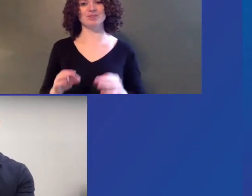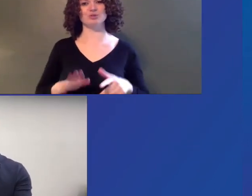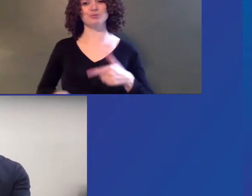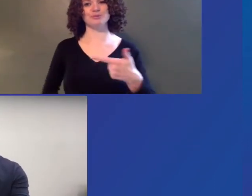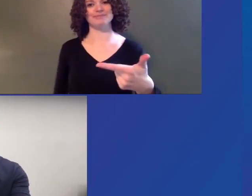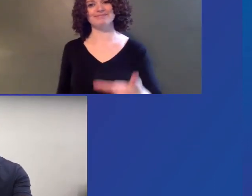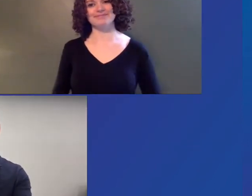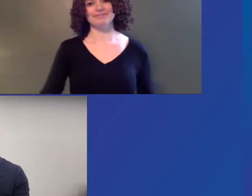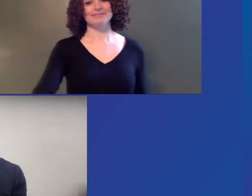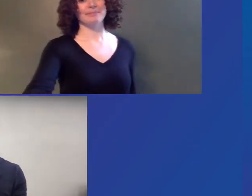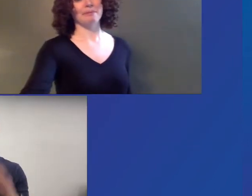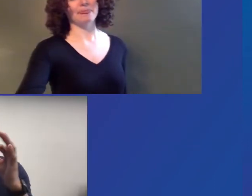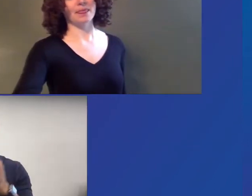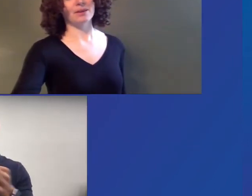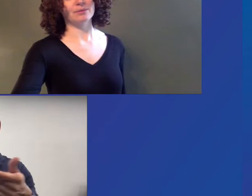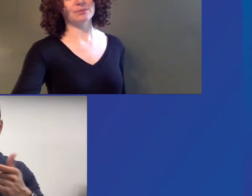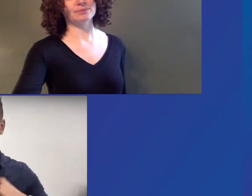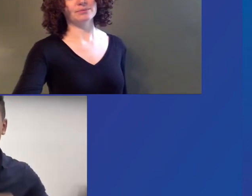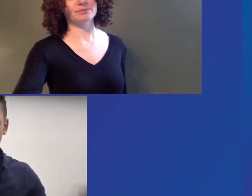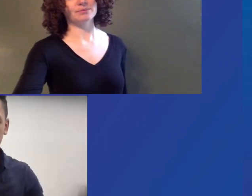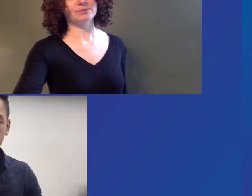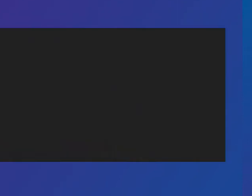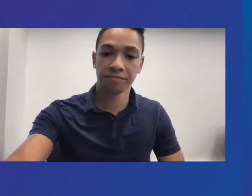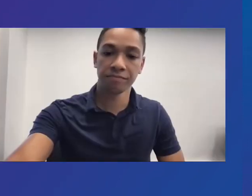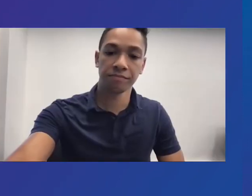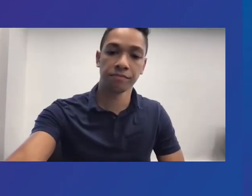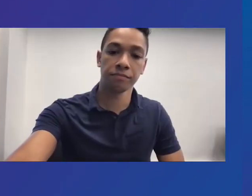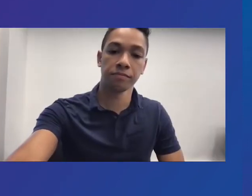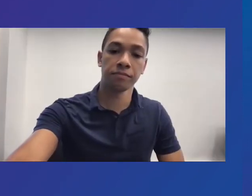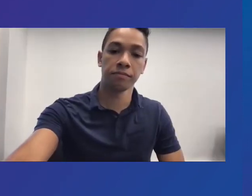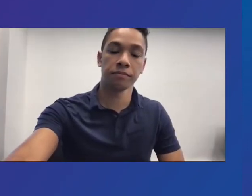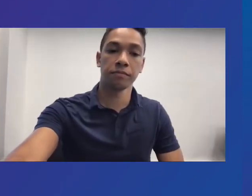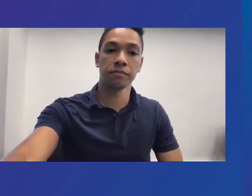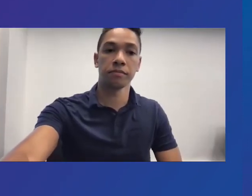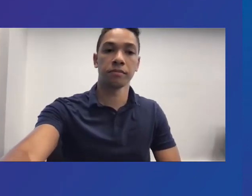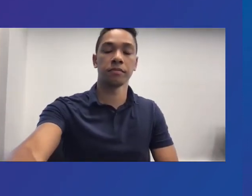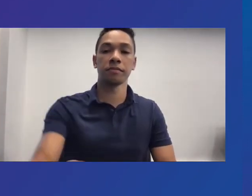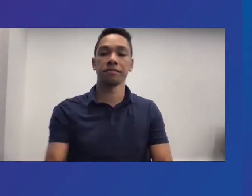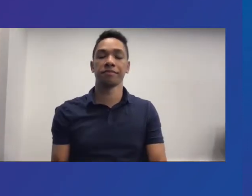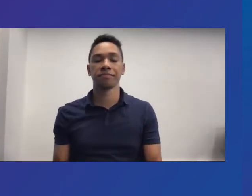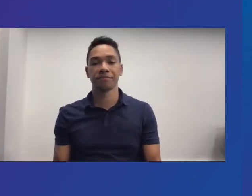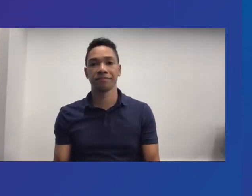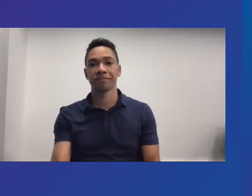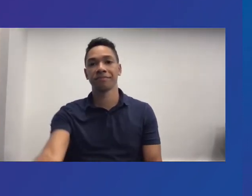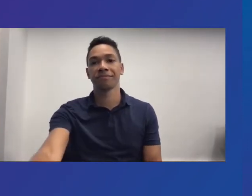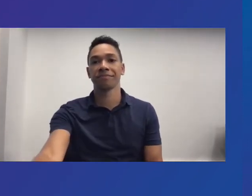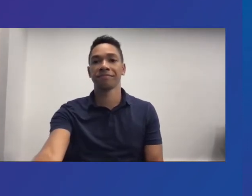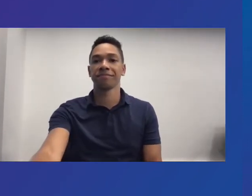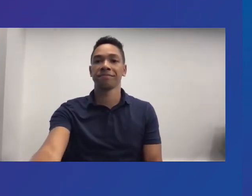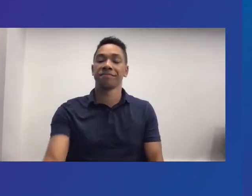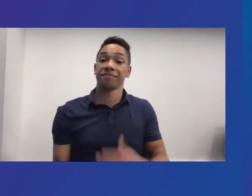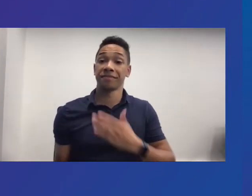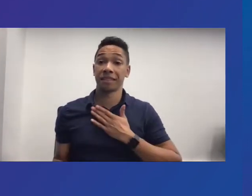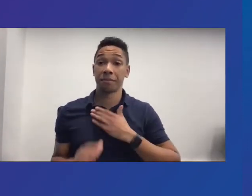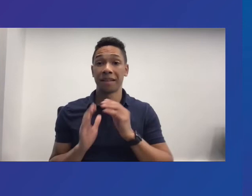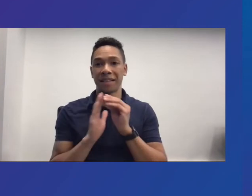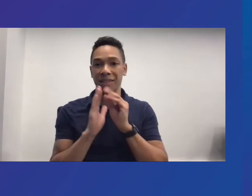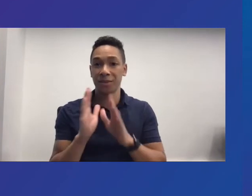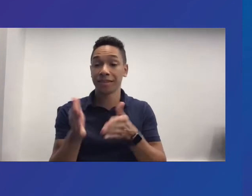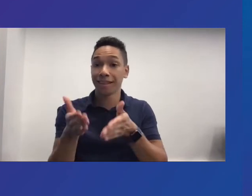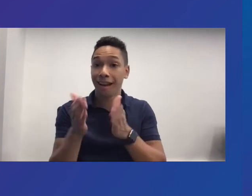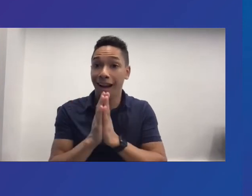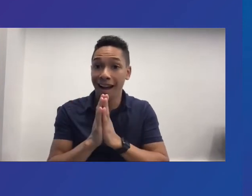my students in my dance and culture class here, because they one day asked me, why dance? They actually asked me that the other day, and I was like, oh, what